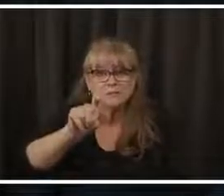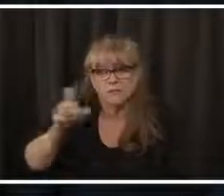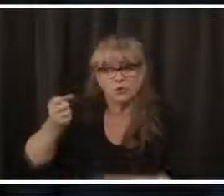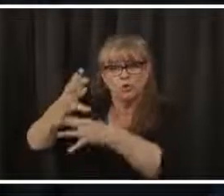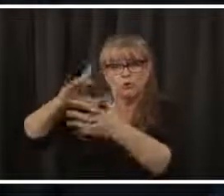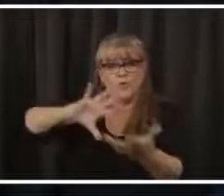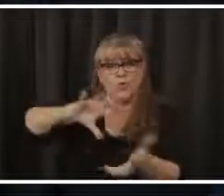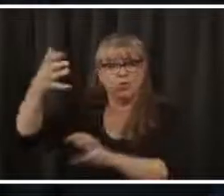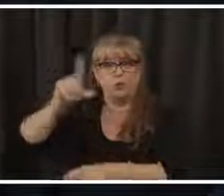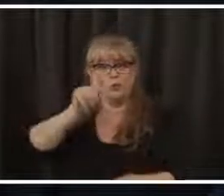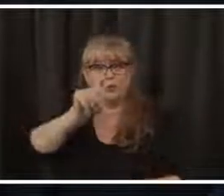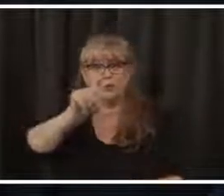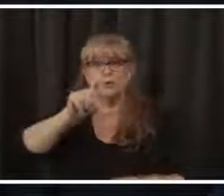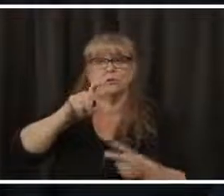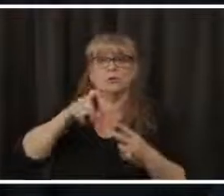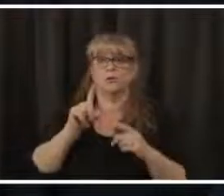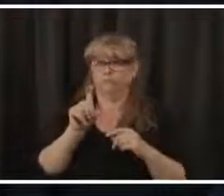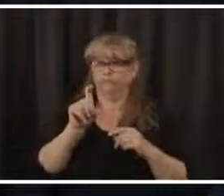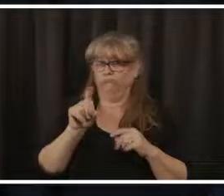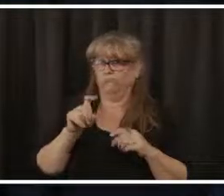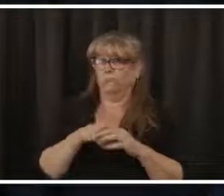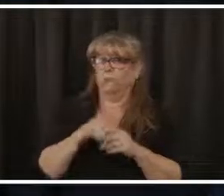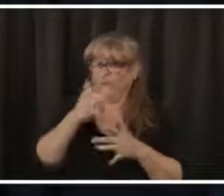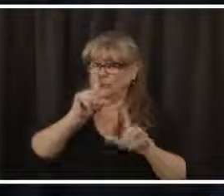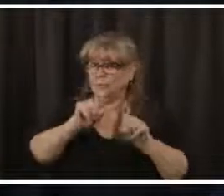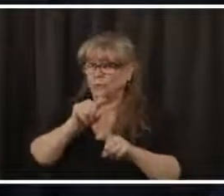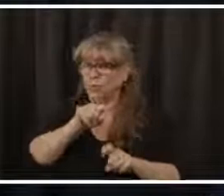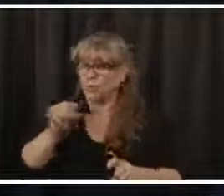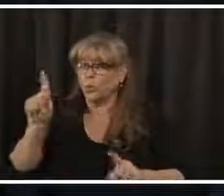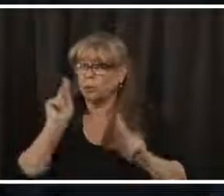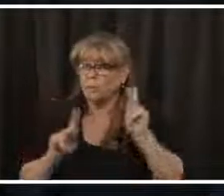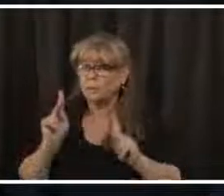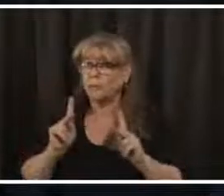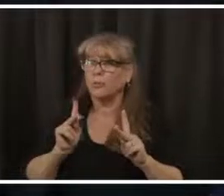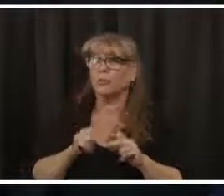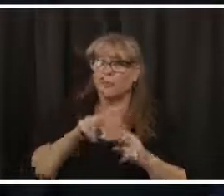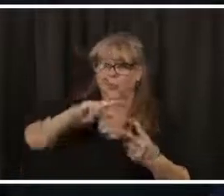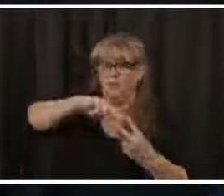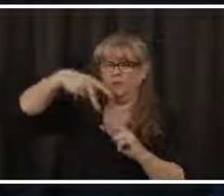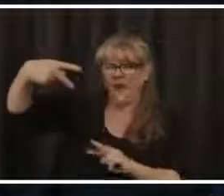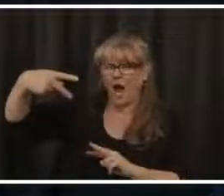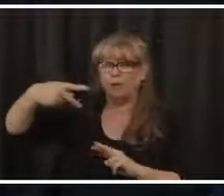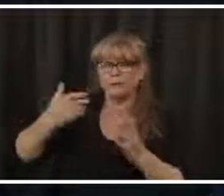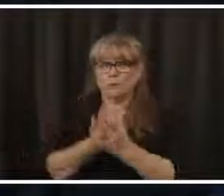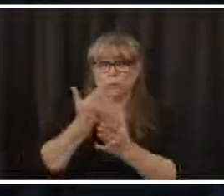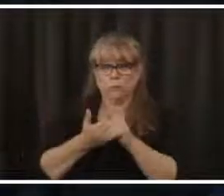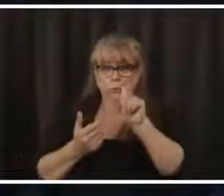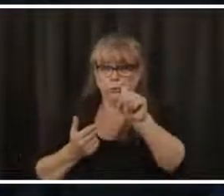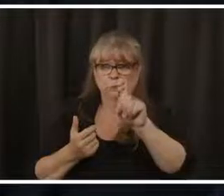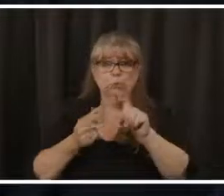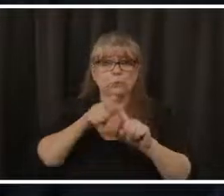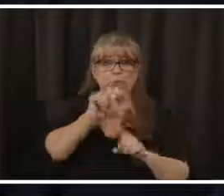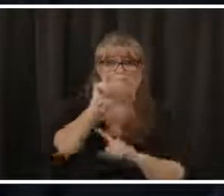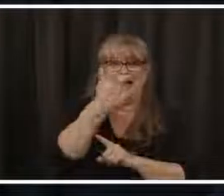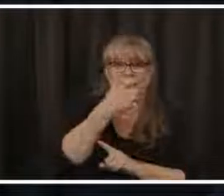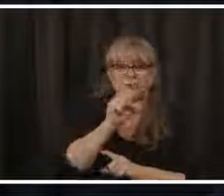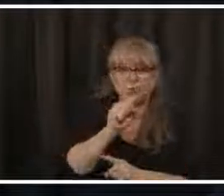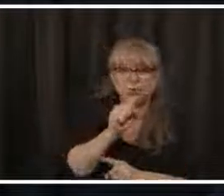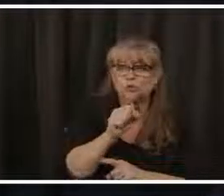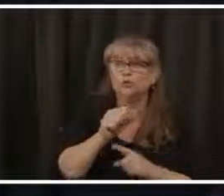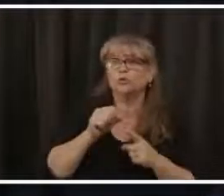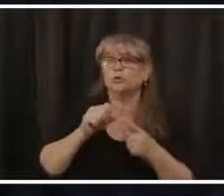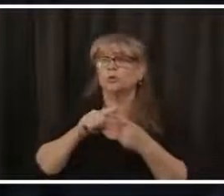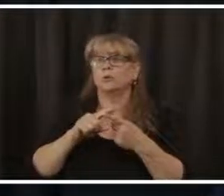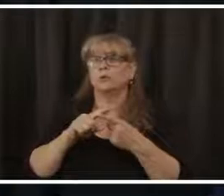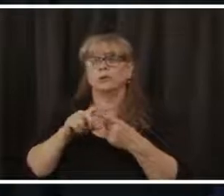patients inside Colorado hospitals for those variants? Do we have any more insight? Is it an age issue? Do we have any more data that tells us what exactly is going on? Yeah,